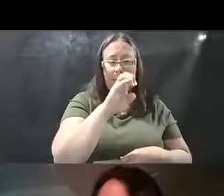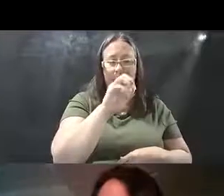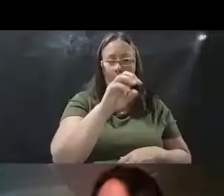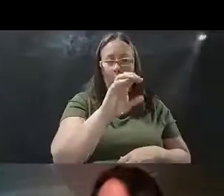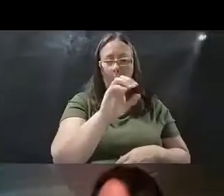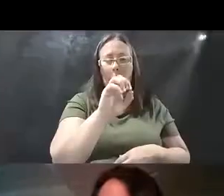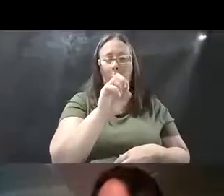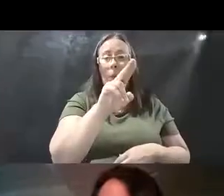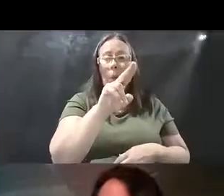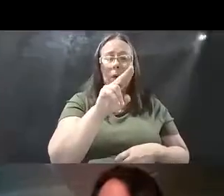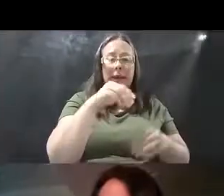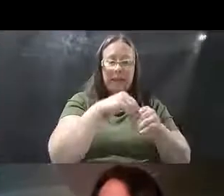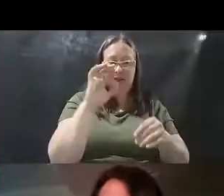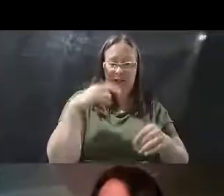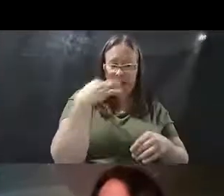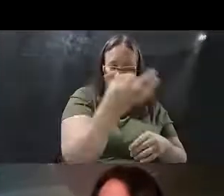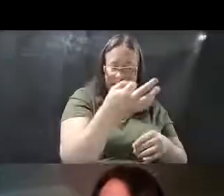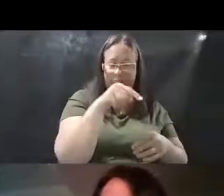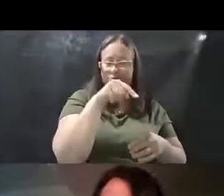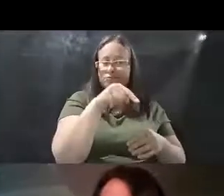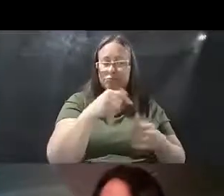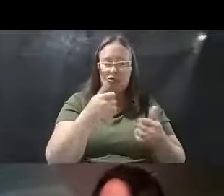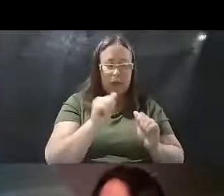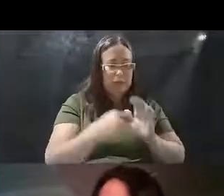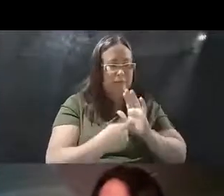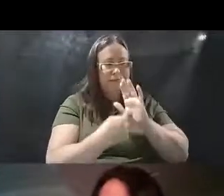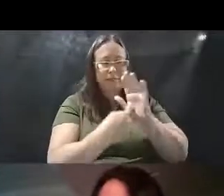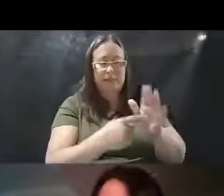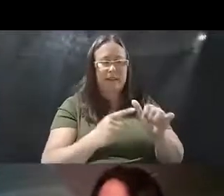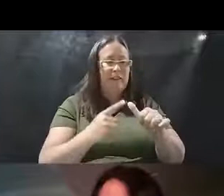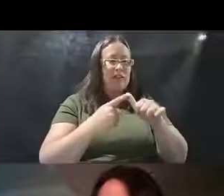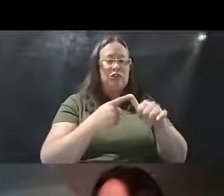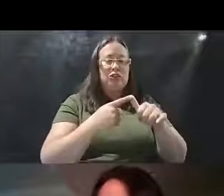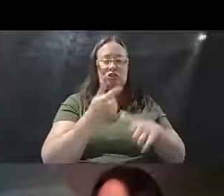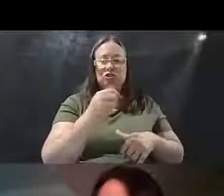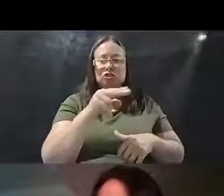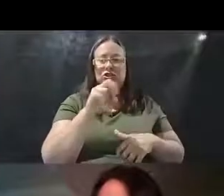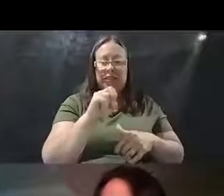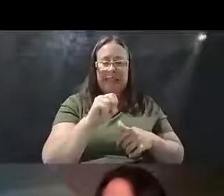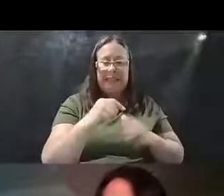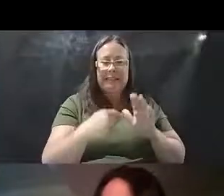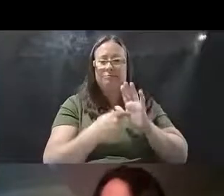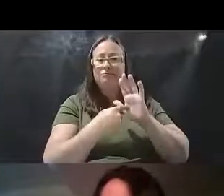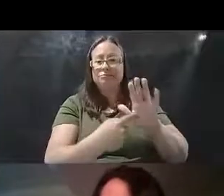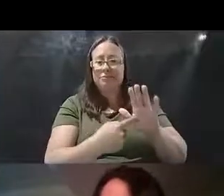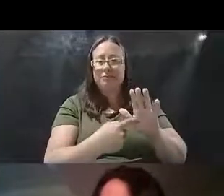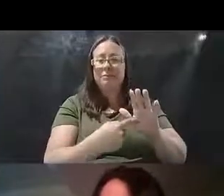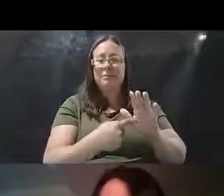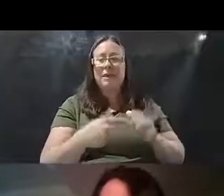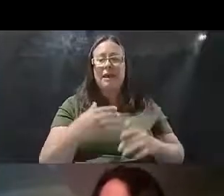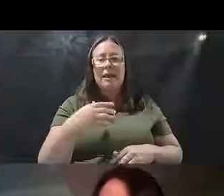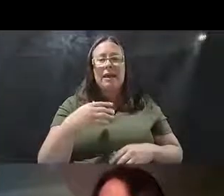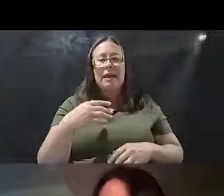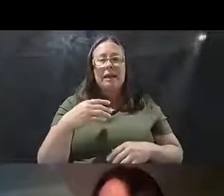to clone the first genes that were expressed actually in the chick oviduct.